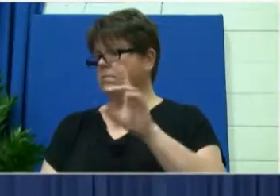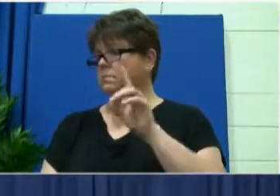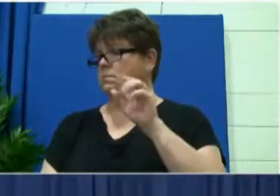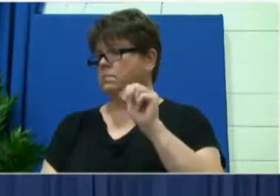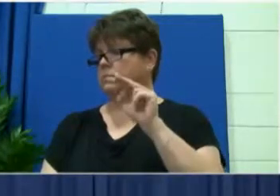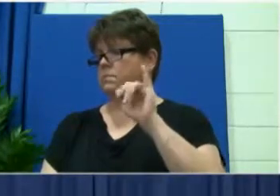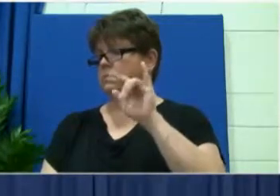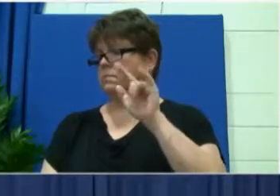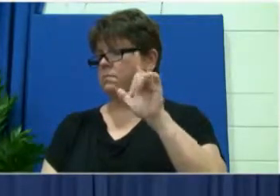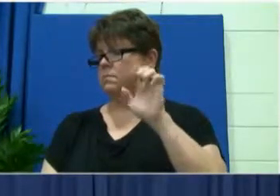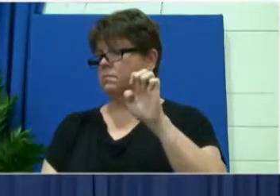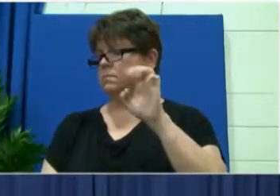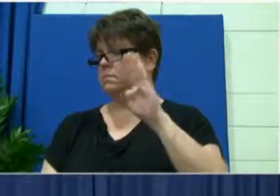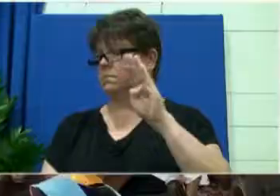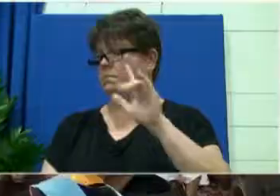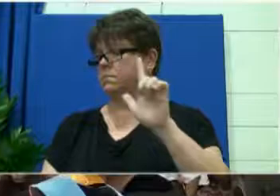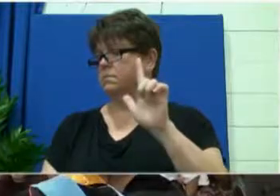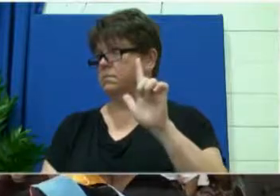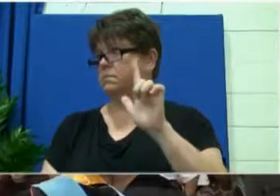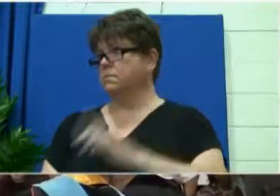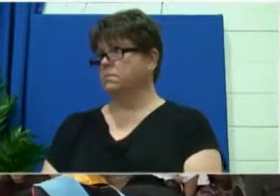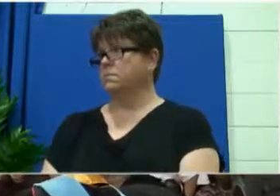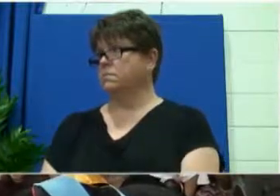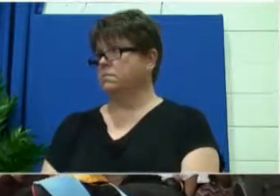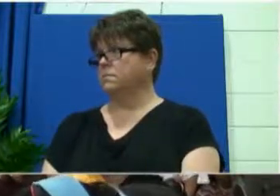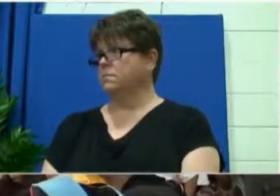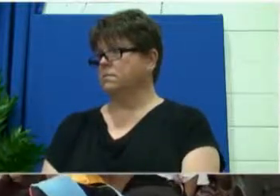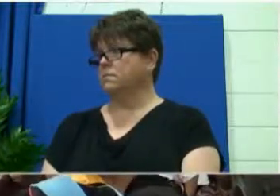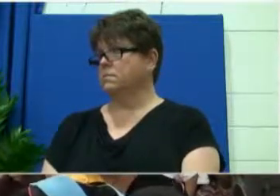Danielle Renee Bell, Associate in Arts.